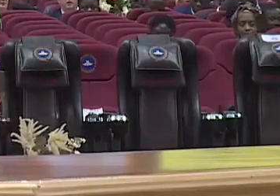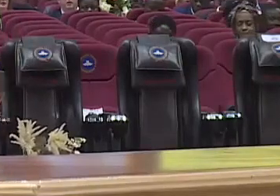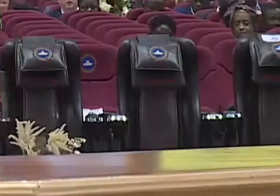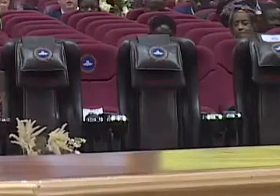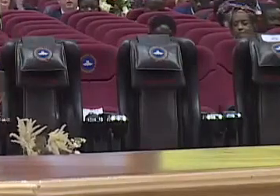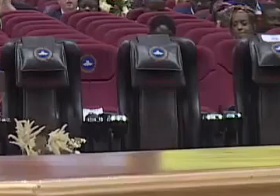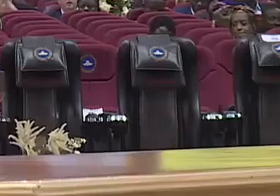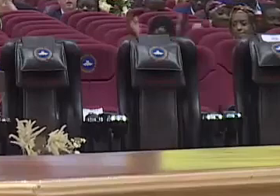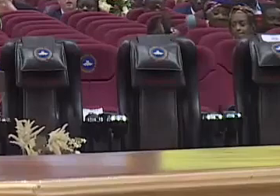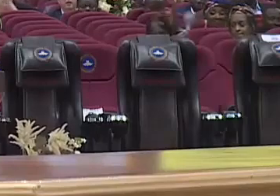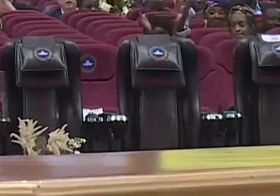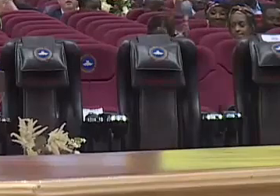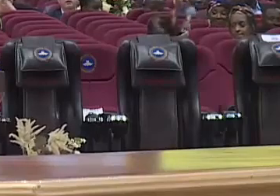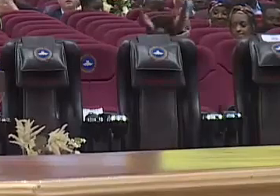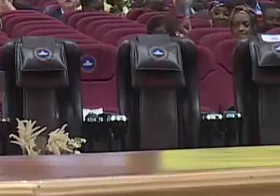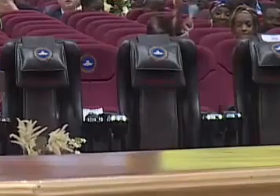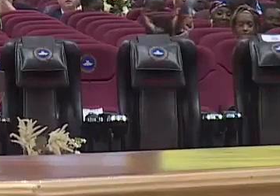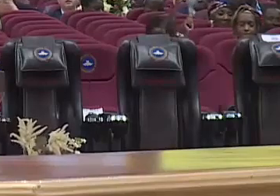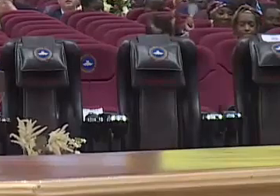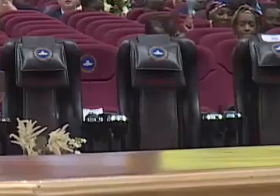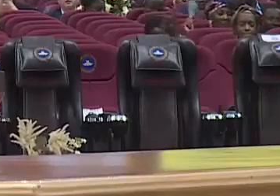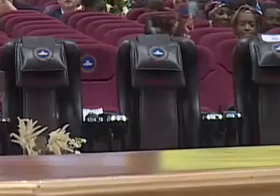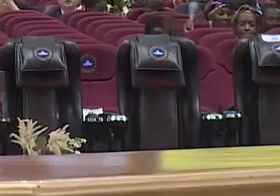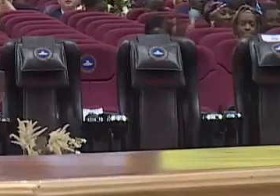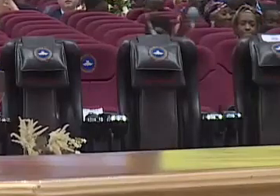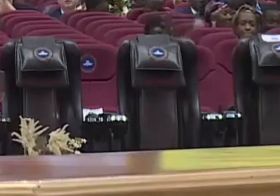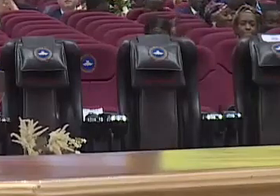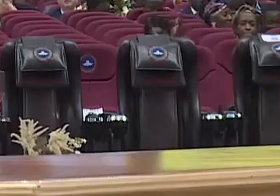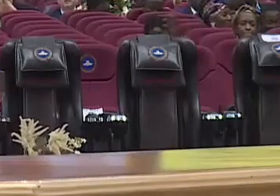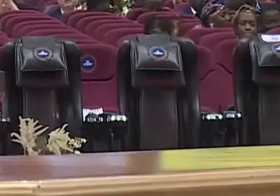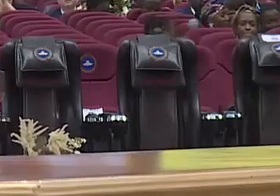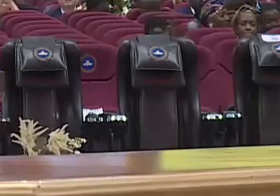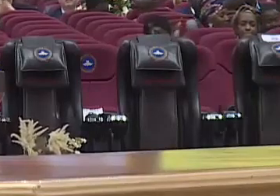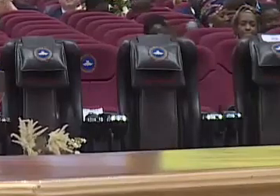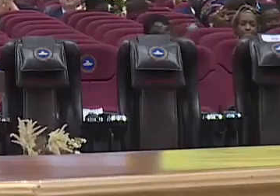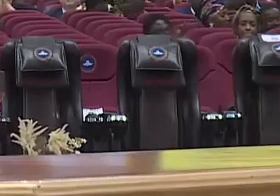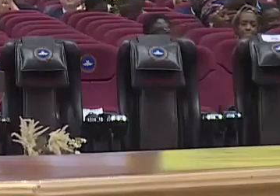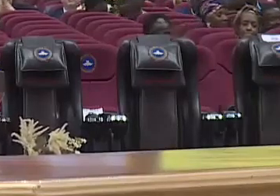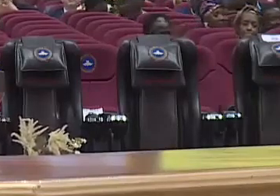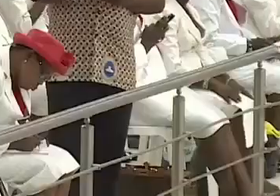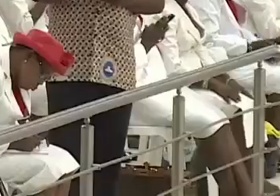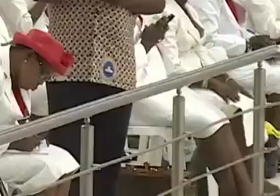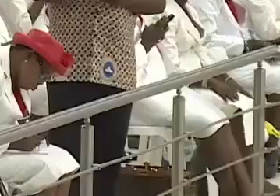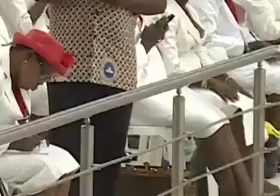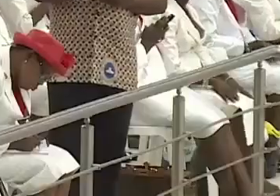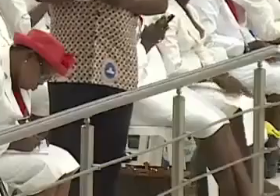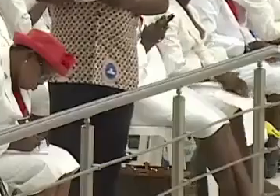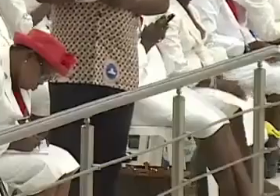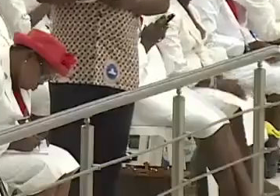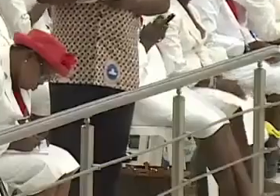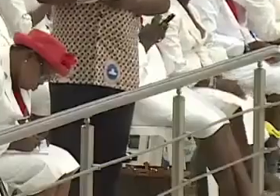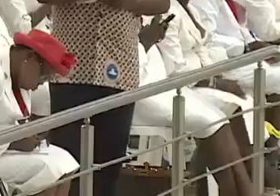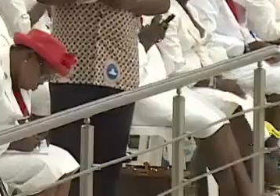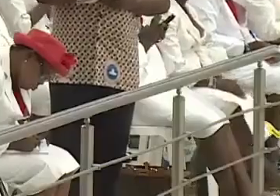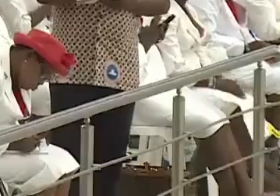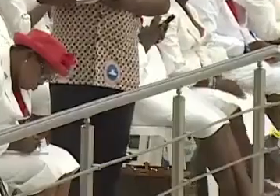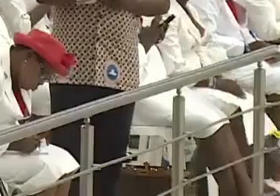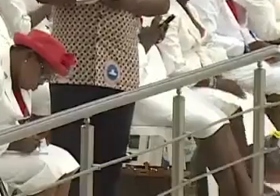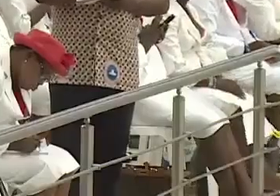and Mommy? Give Daddy and Mommy a big hand to the glory of the Lord. I want